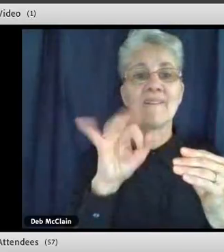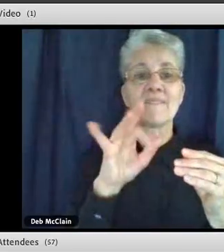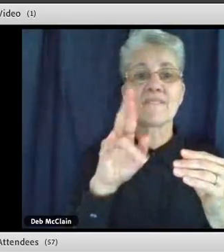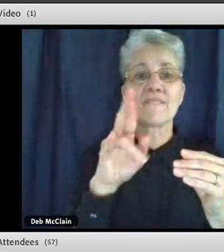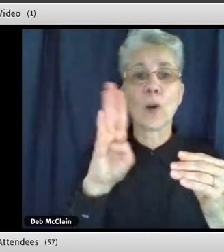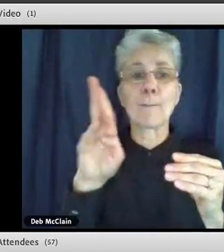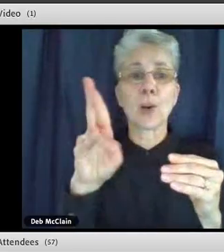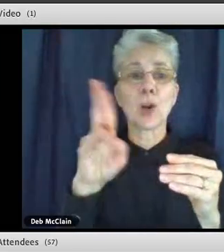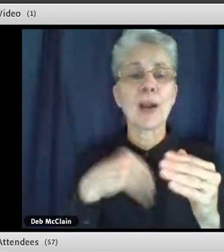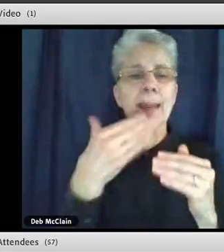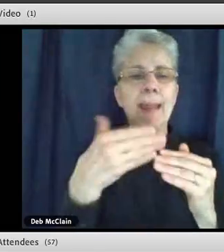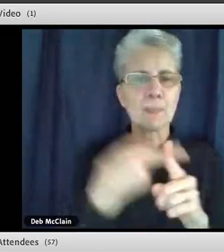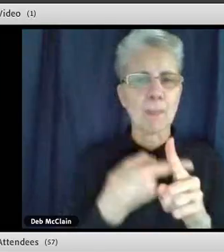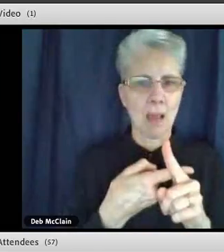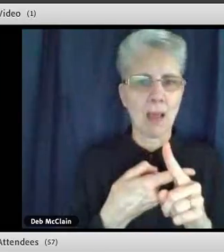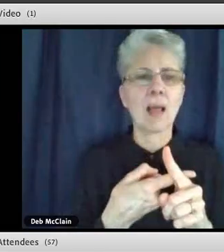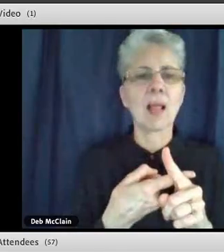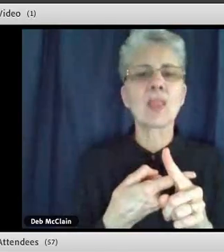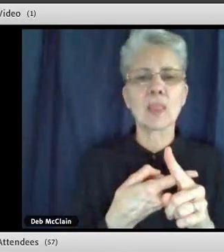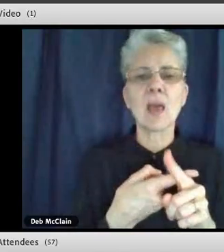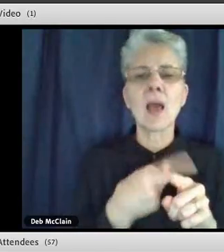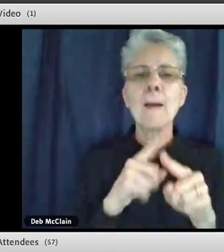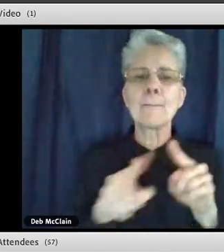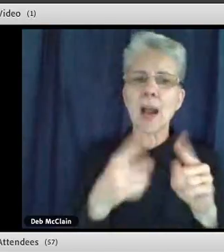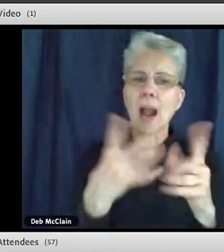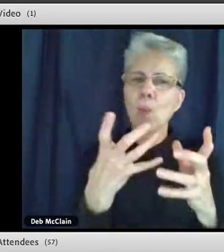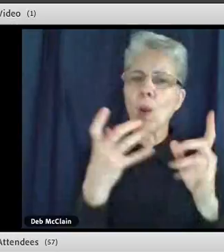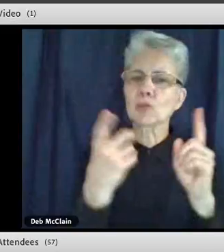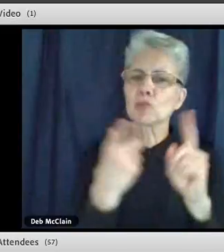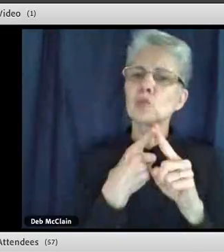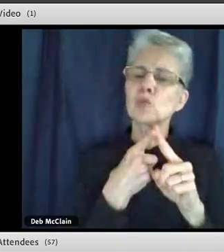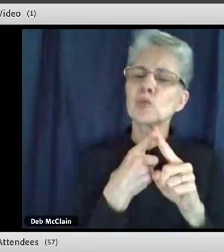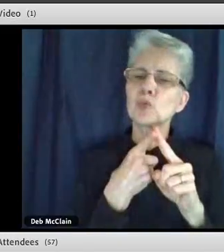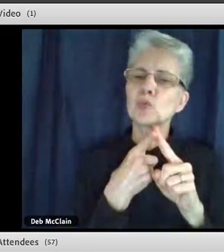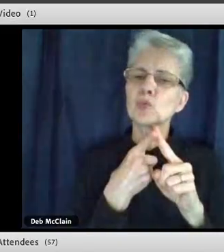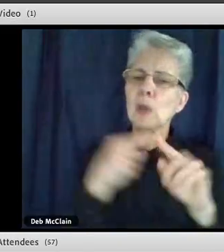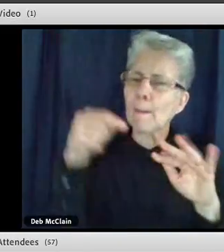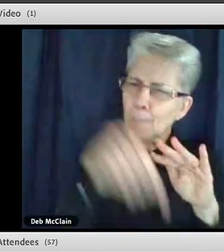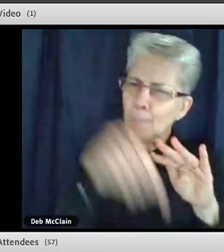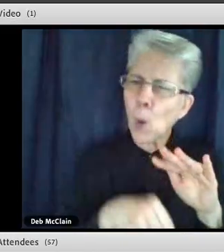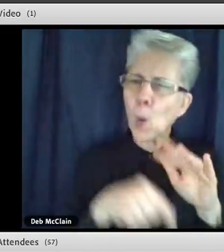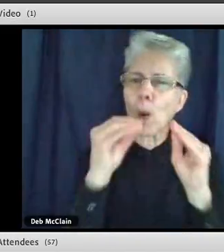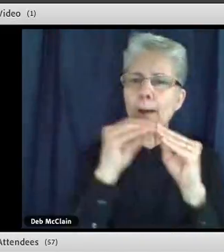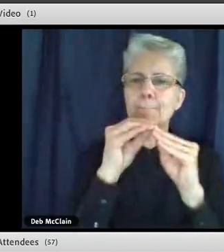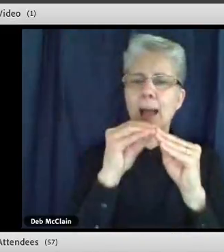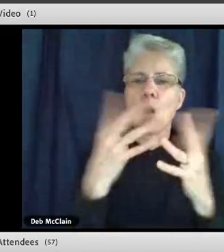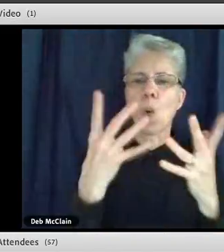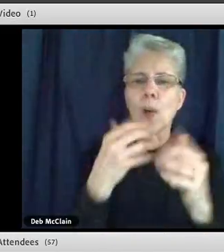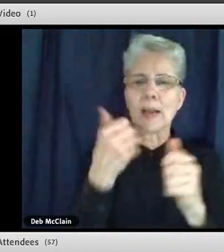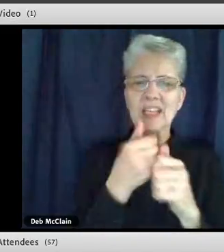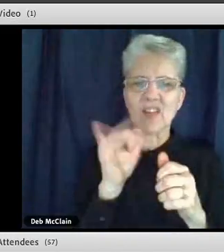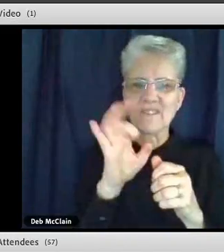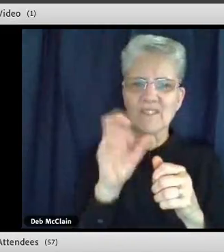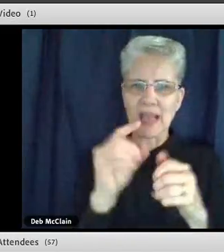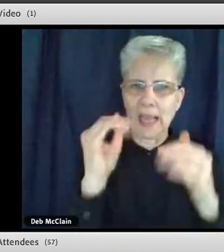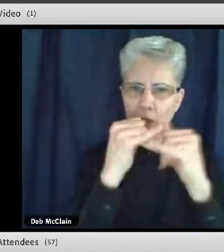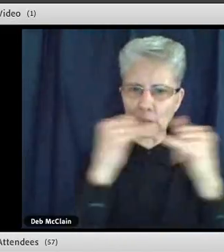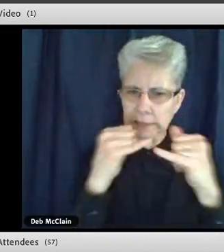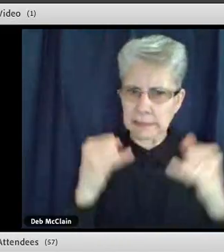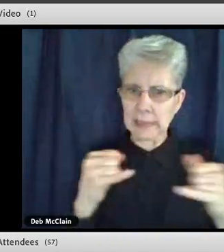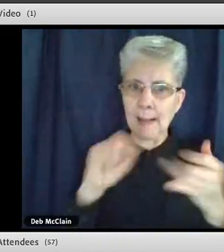But I want to go into much more detail about what each fields mean, what